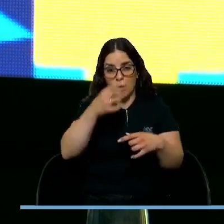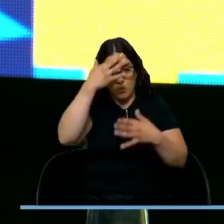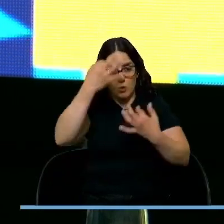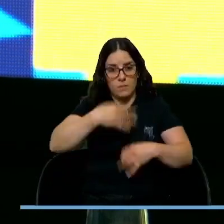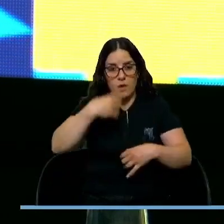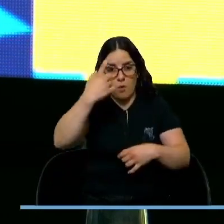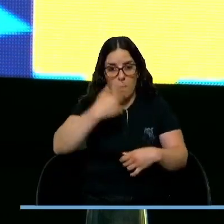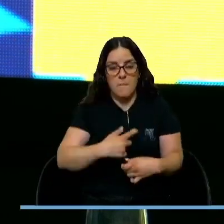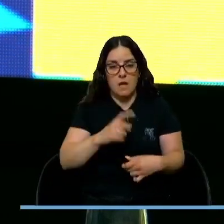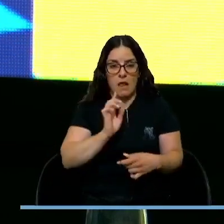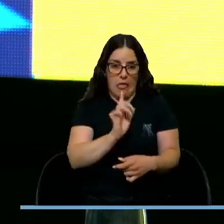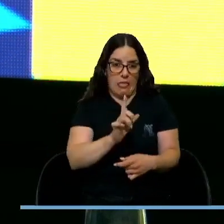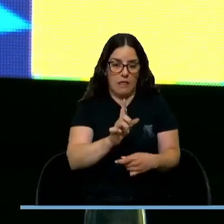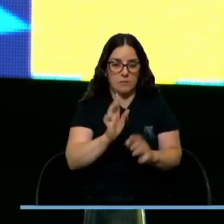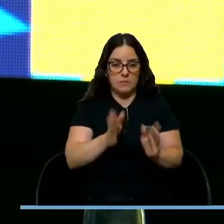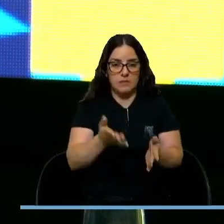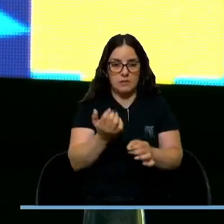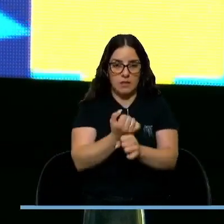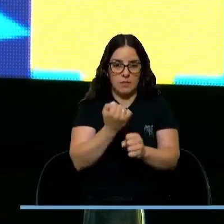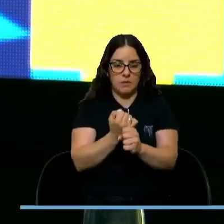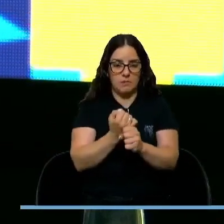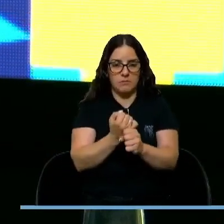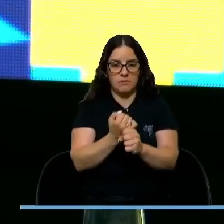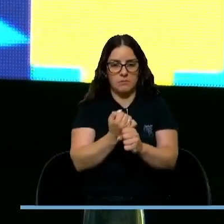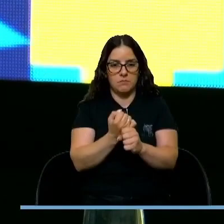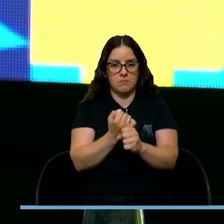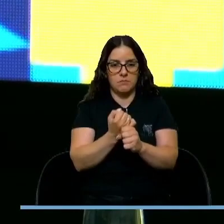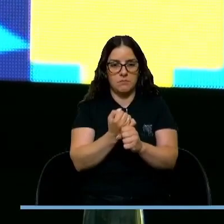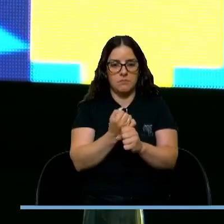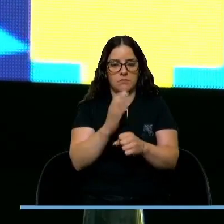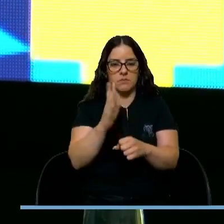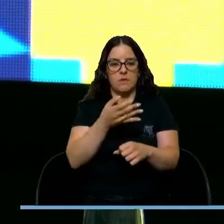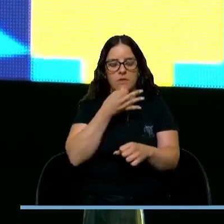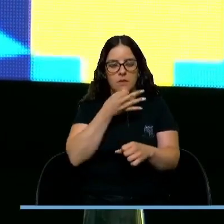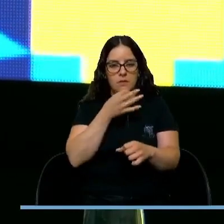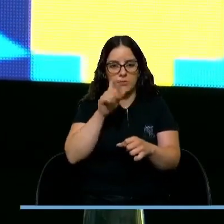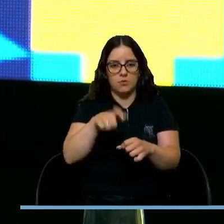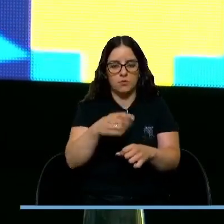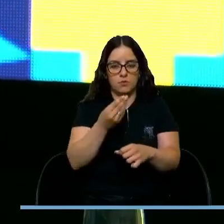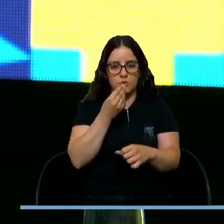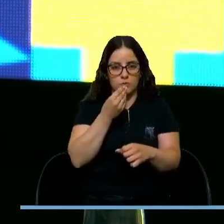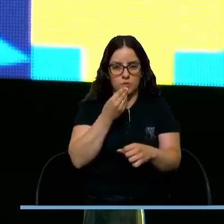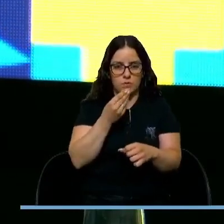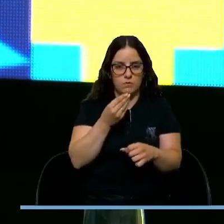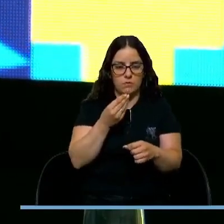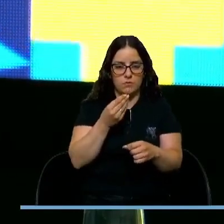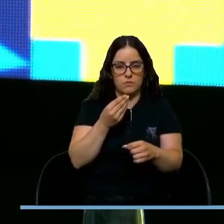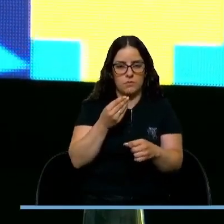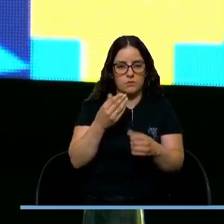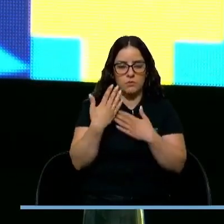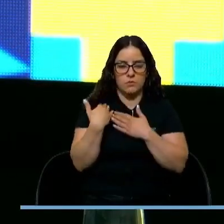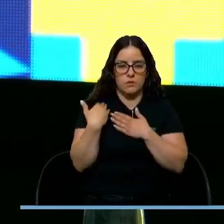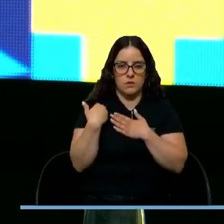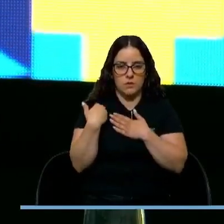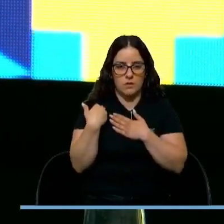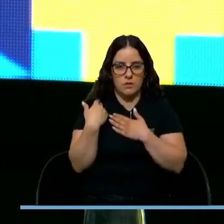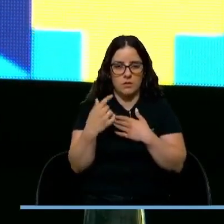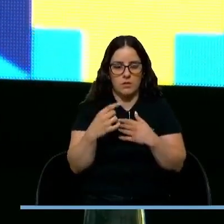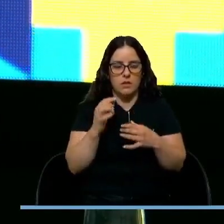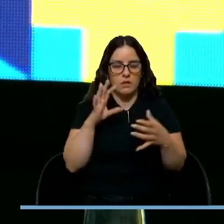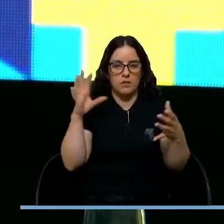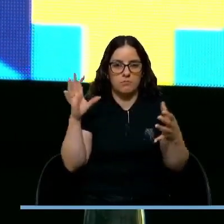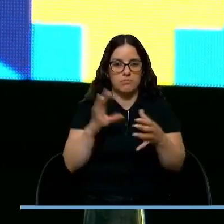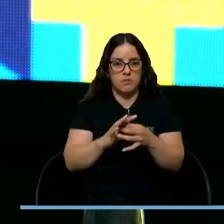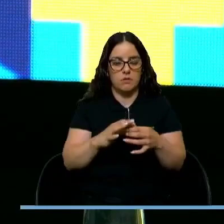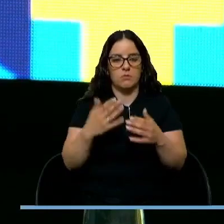what we need to work, right? When we talk about consumers' responsibility, it's about our